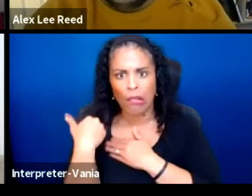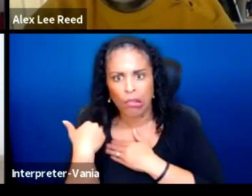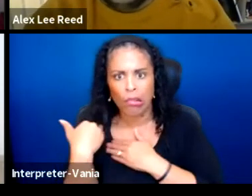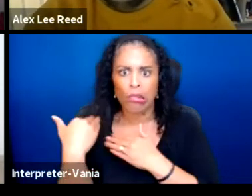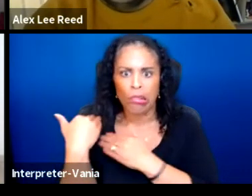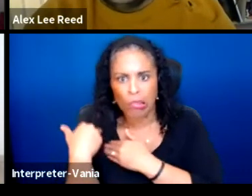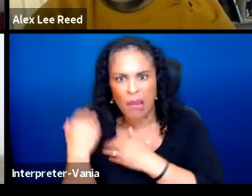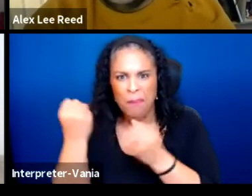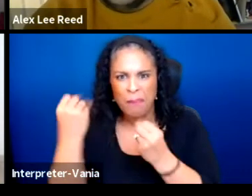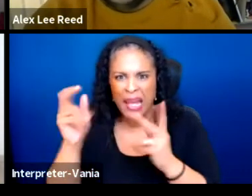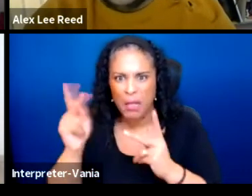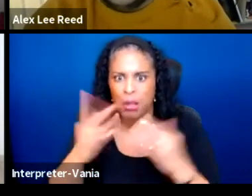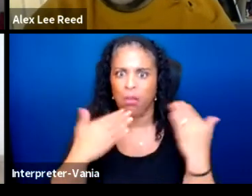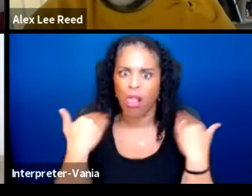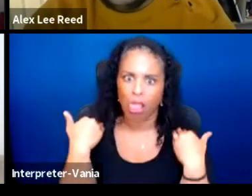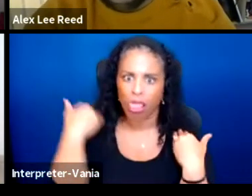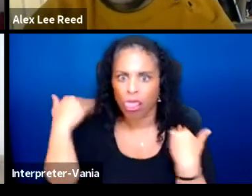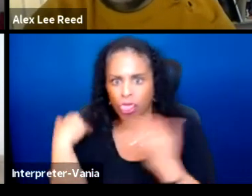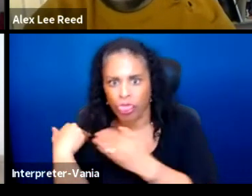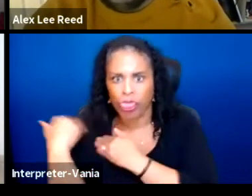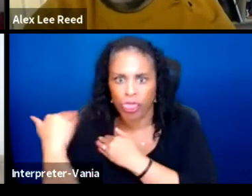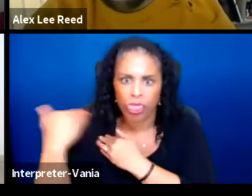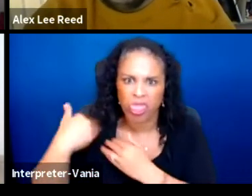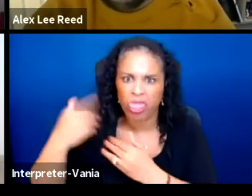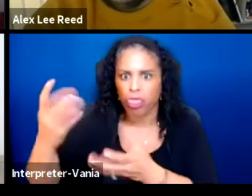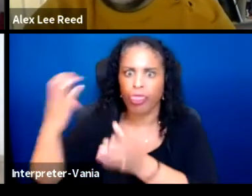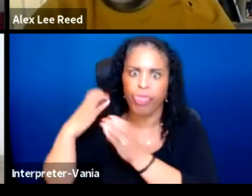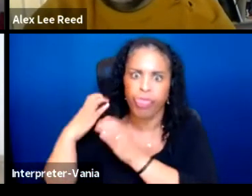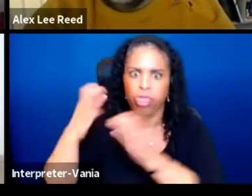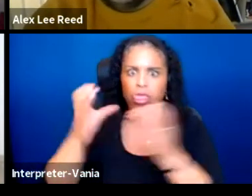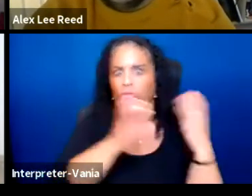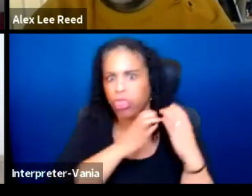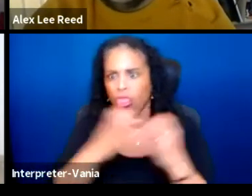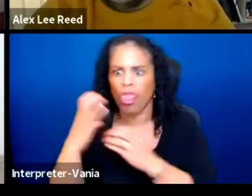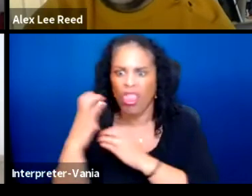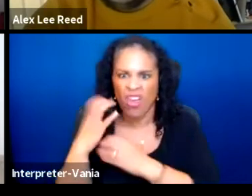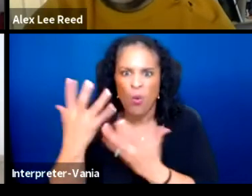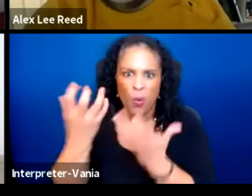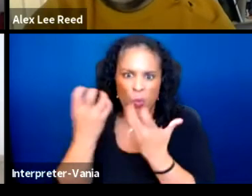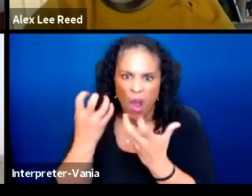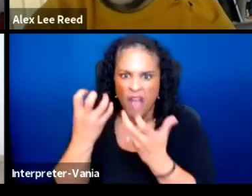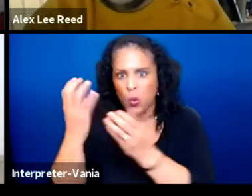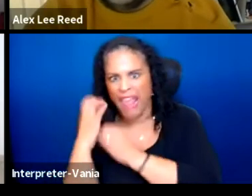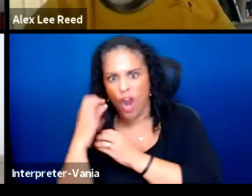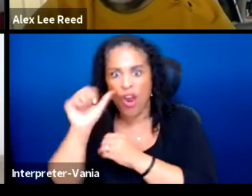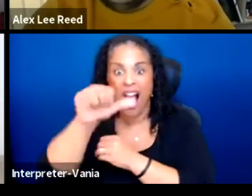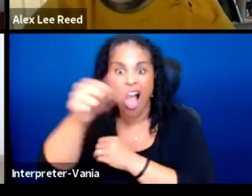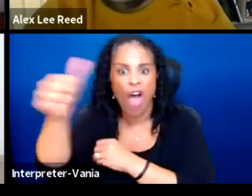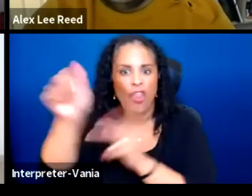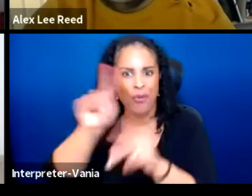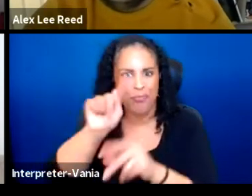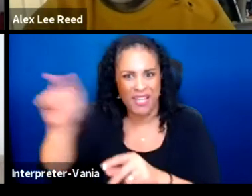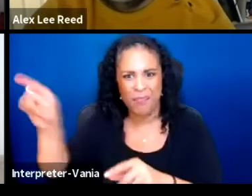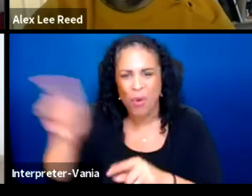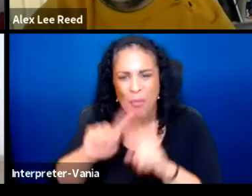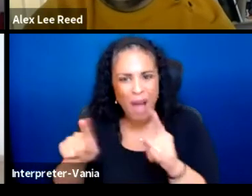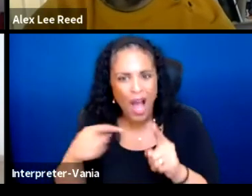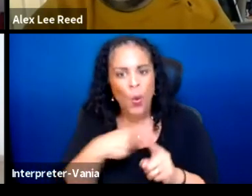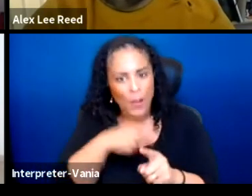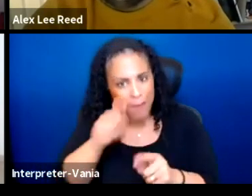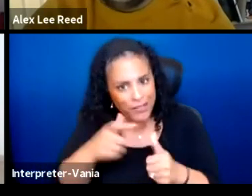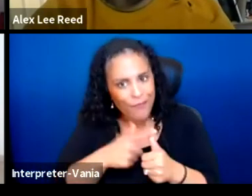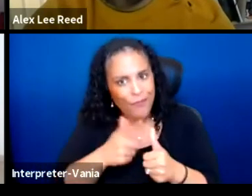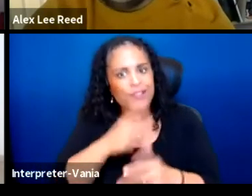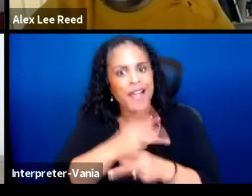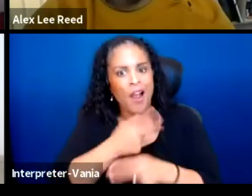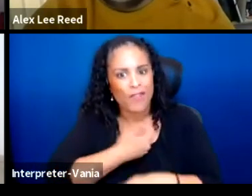else on our backs and we want to see everybody else. We want to carry everybody else, but first and foremost, take care of ourselves so that we